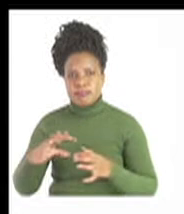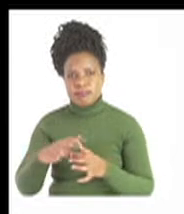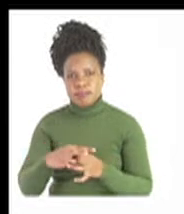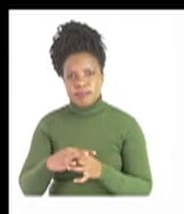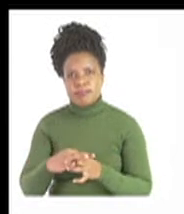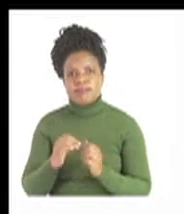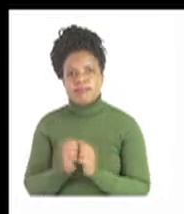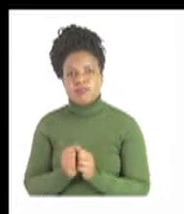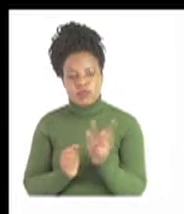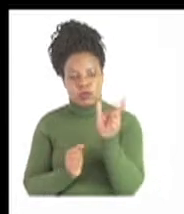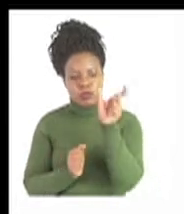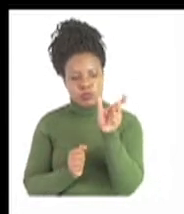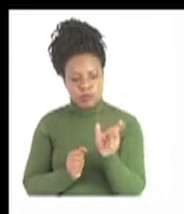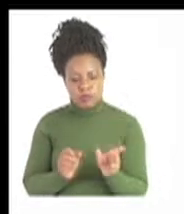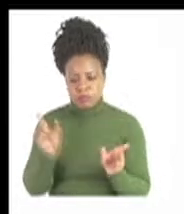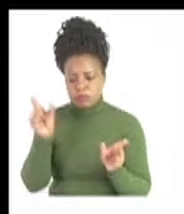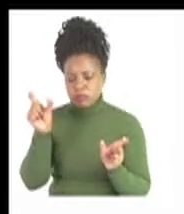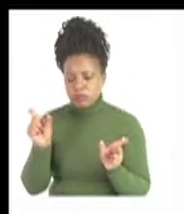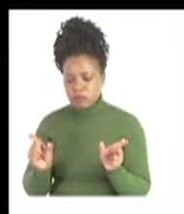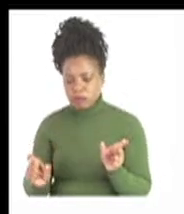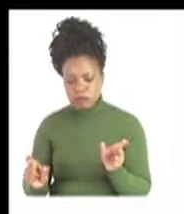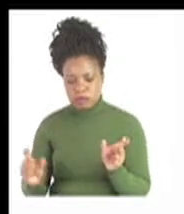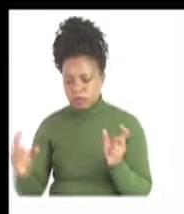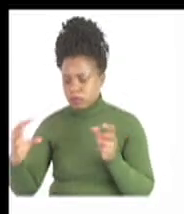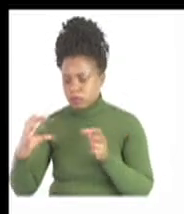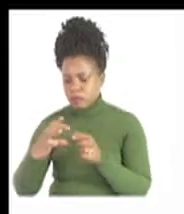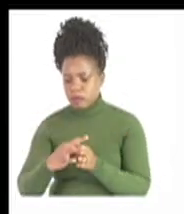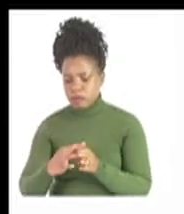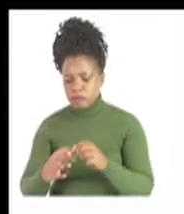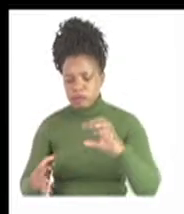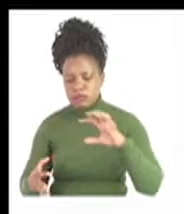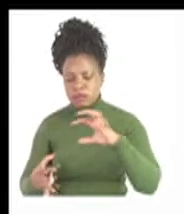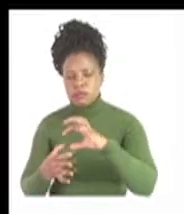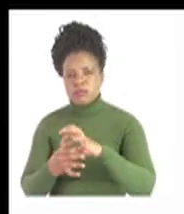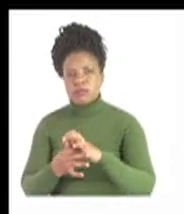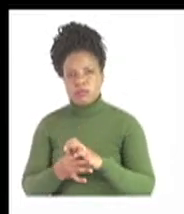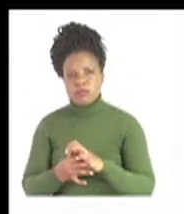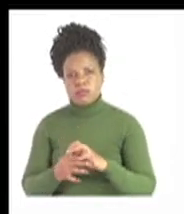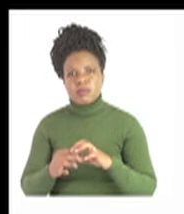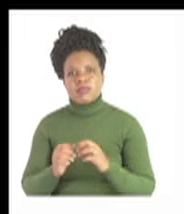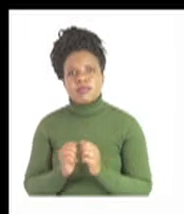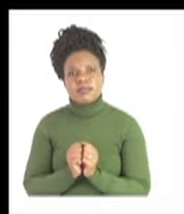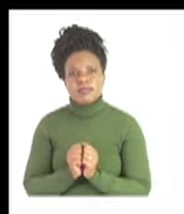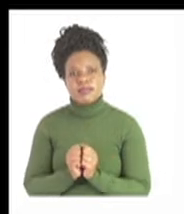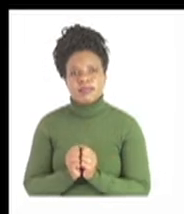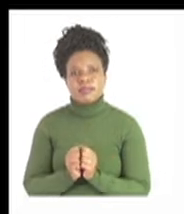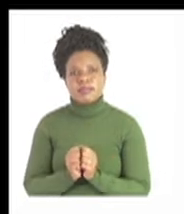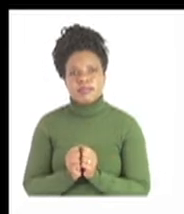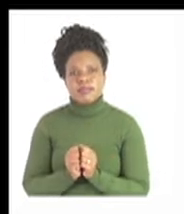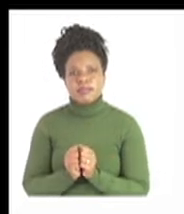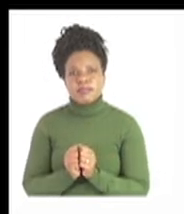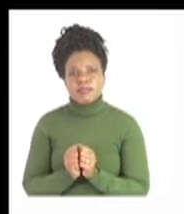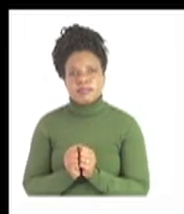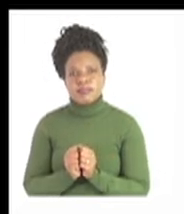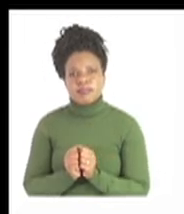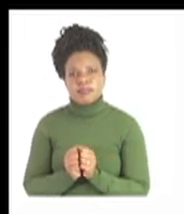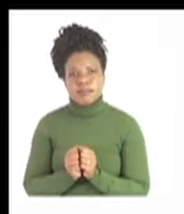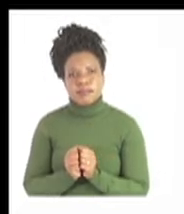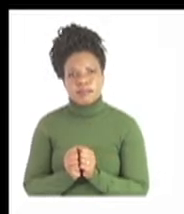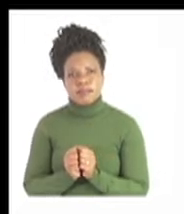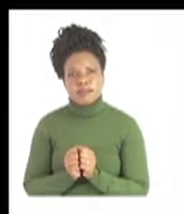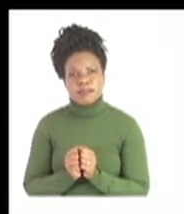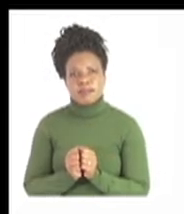numbers from the column on the left to those in the column on the